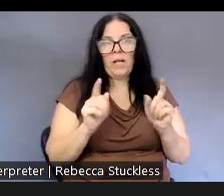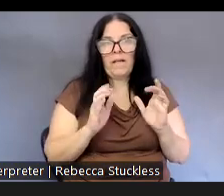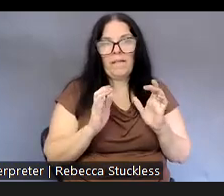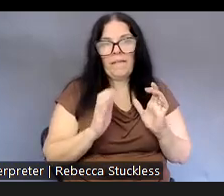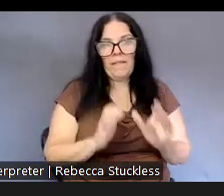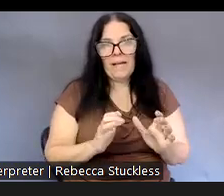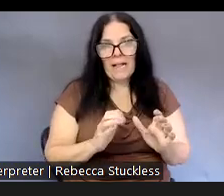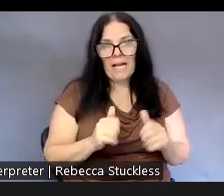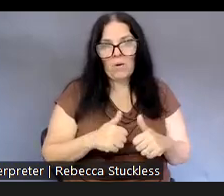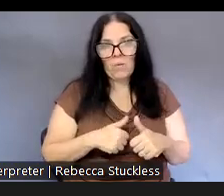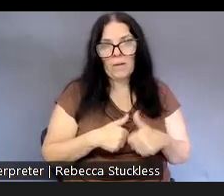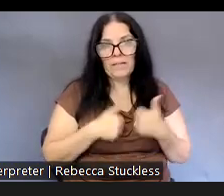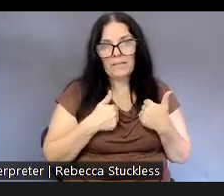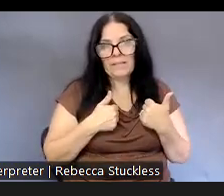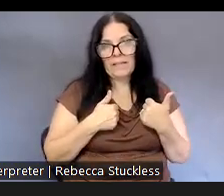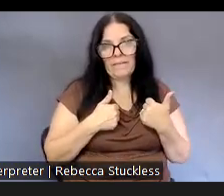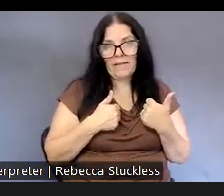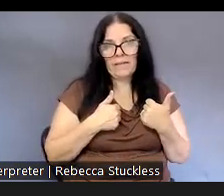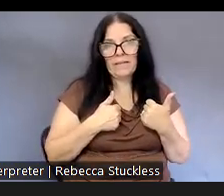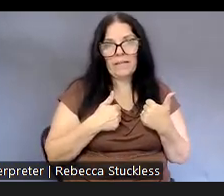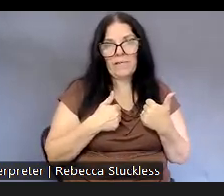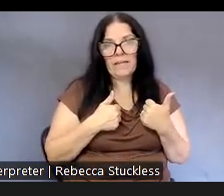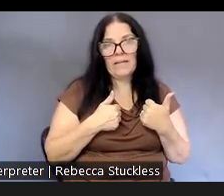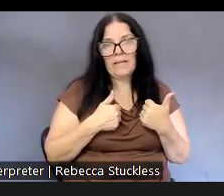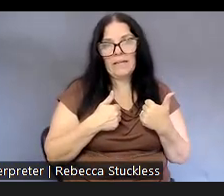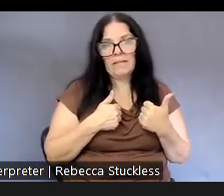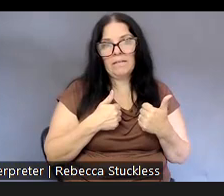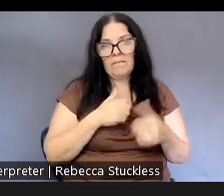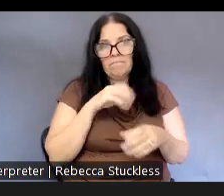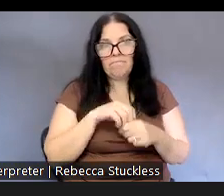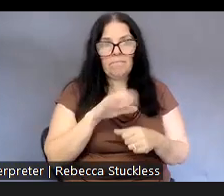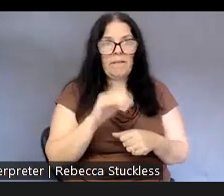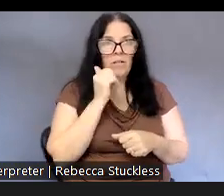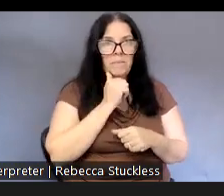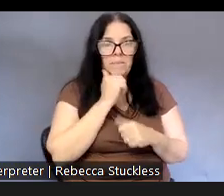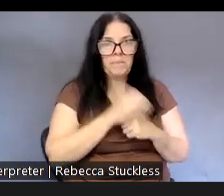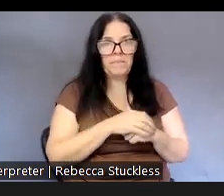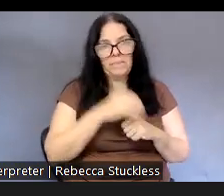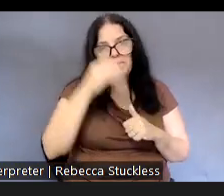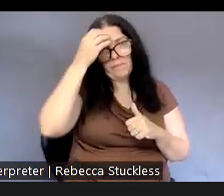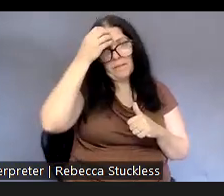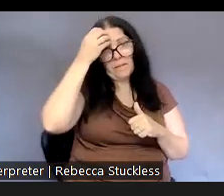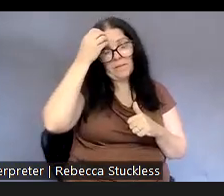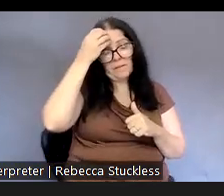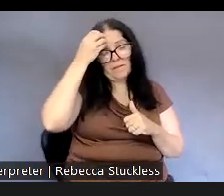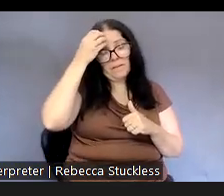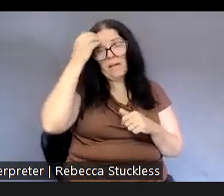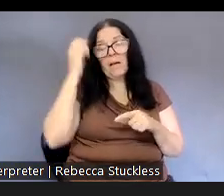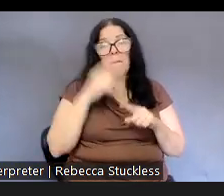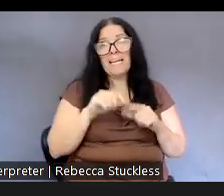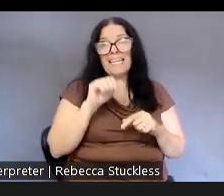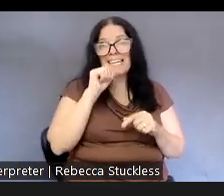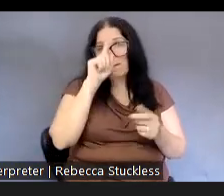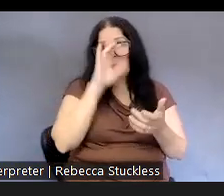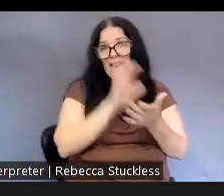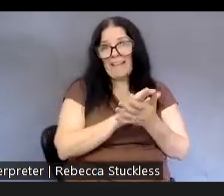was living and moving and having his or her being. But he didn't believe that that